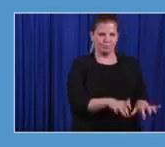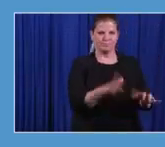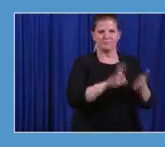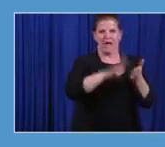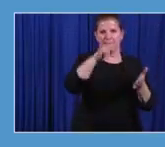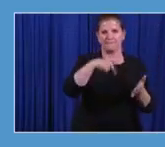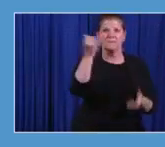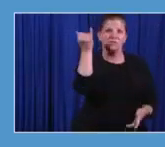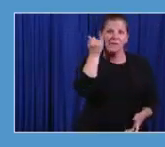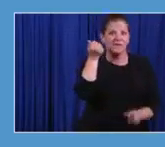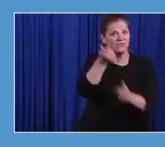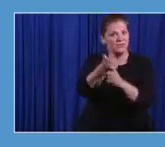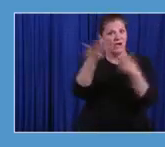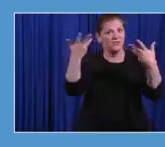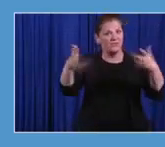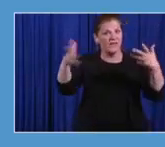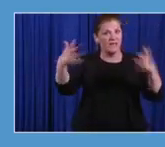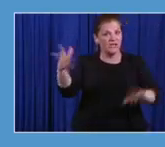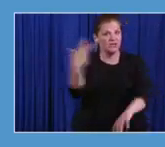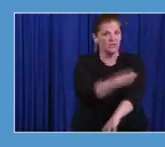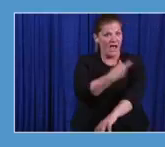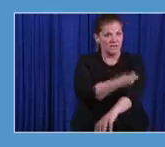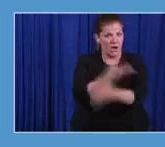for the drawings by visiting